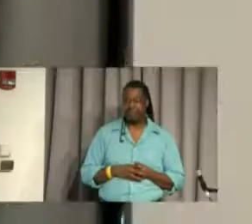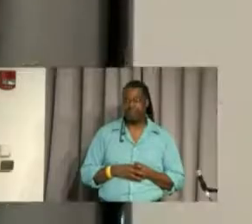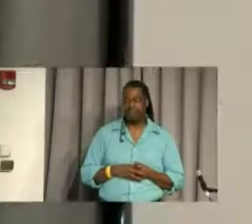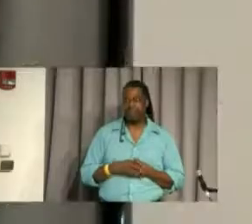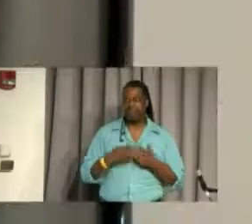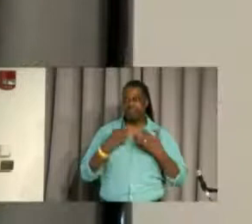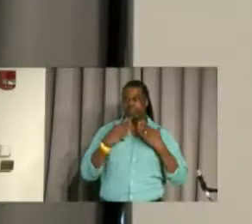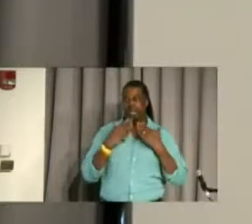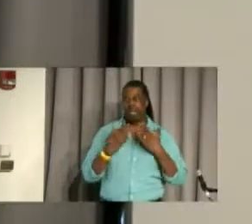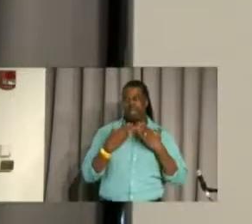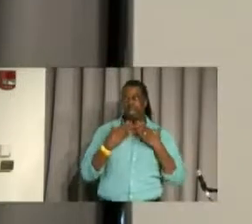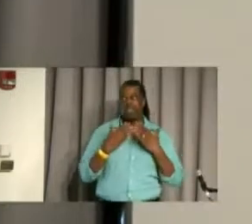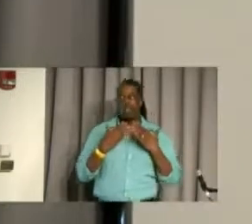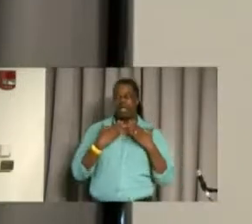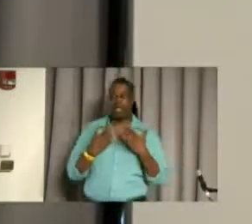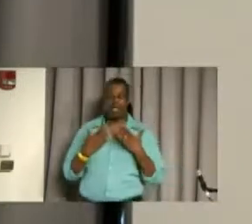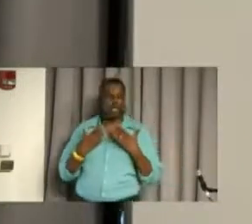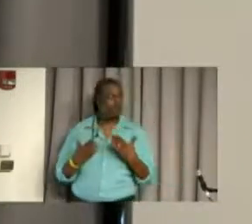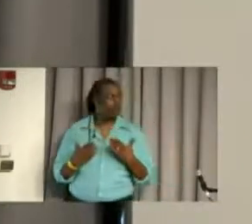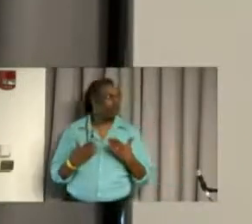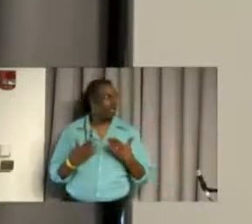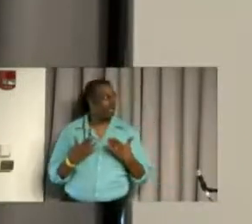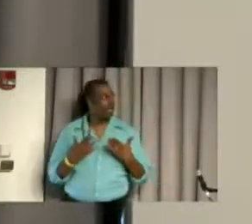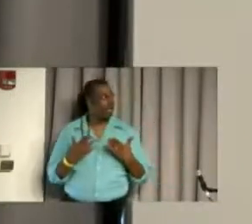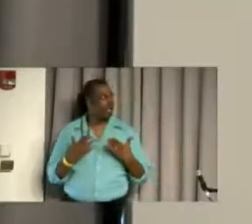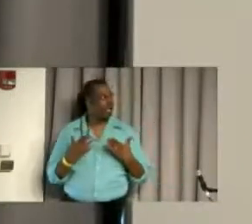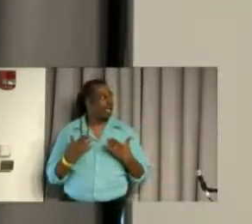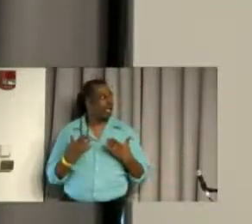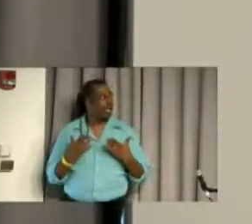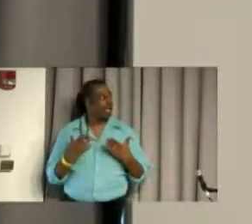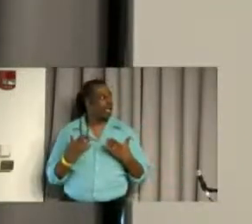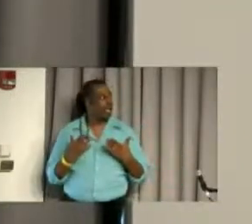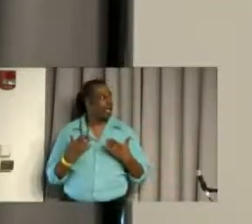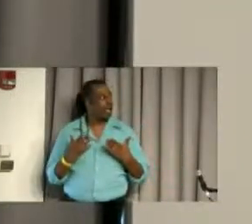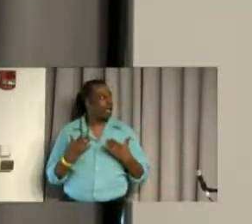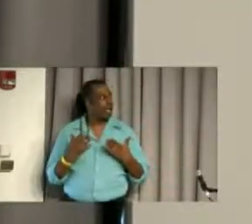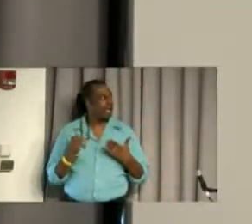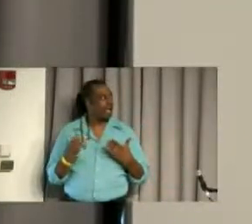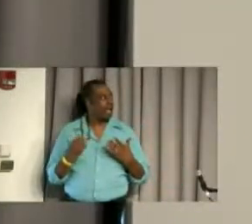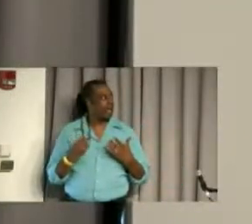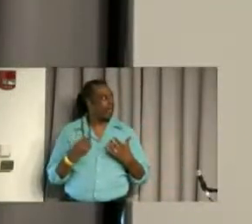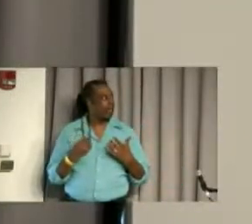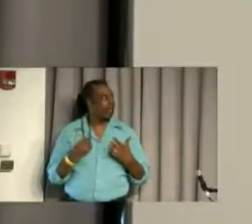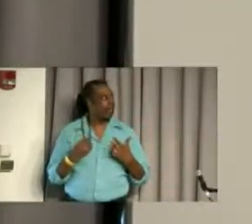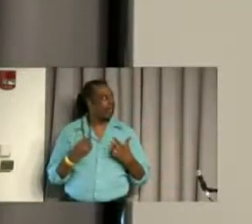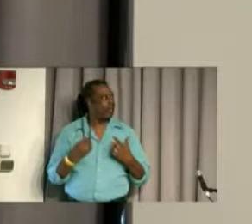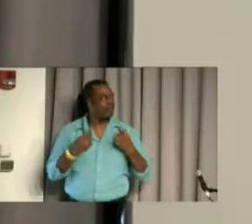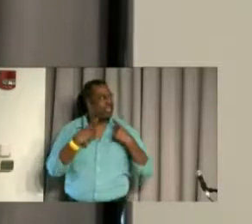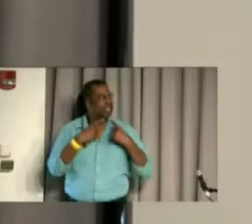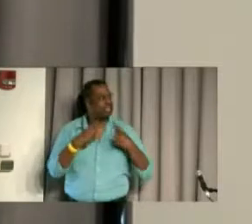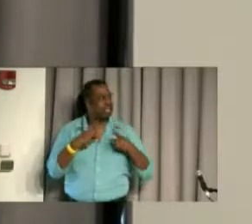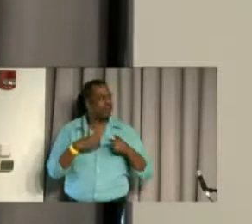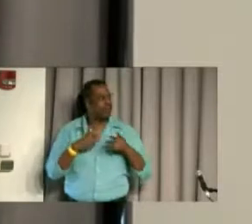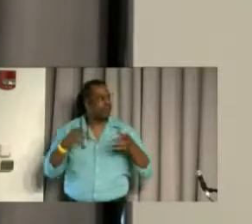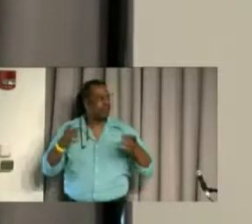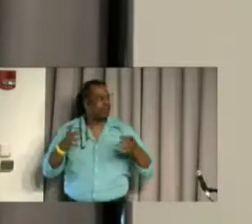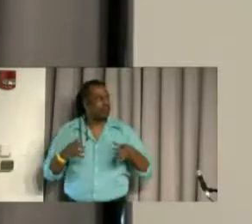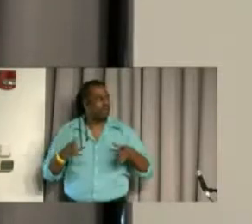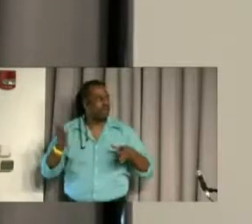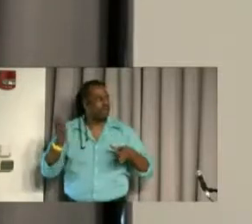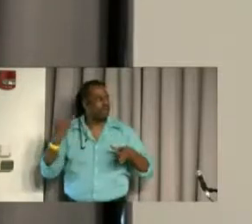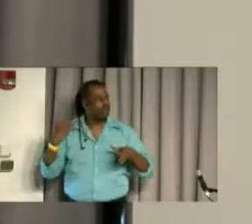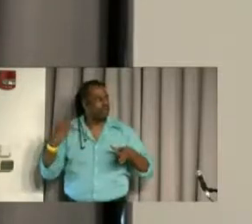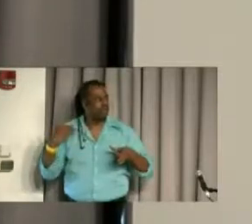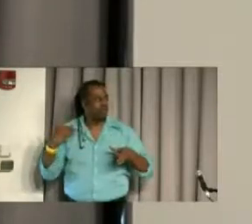Thank you, Dr. Marshall. And one amendment, the statement I've read into the record earlier was from the Special